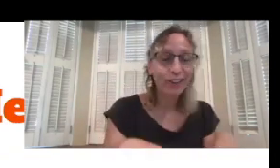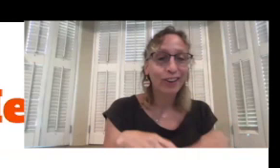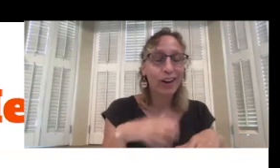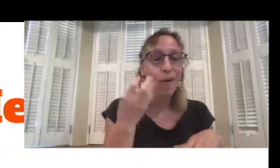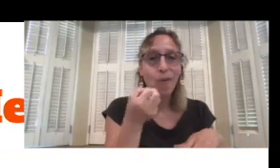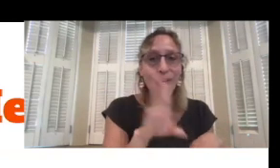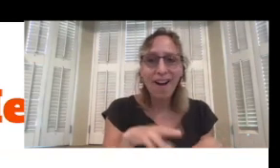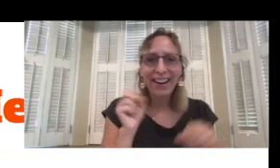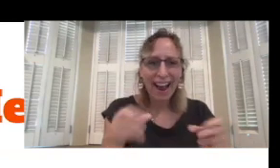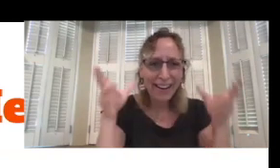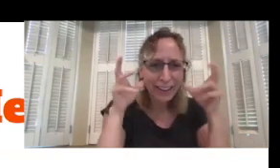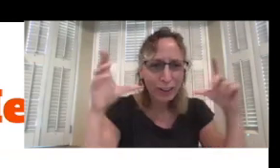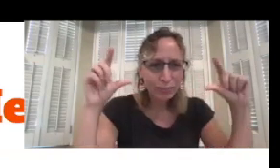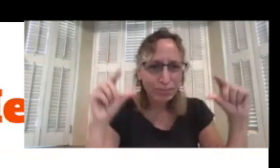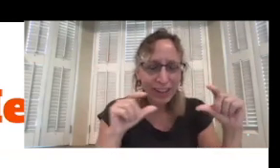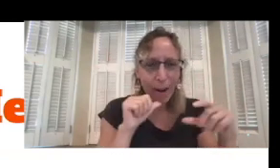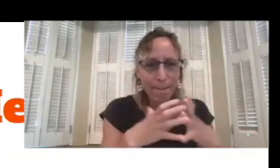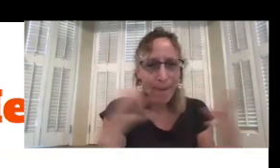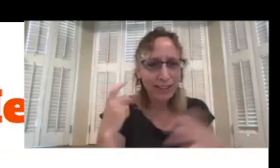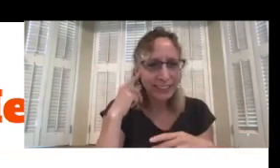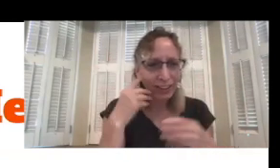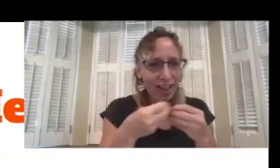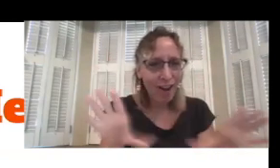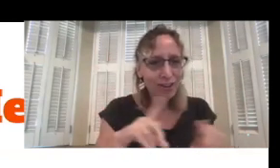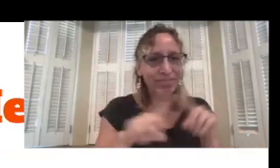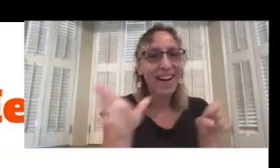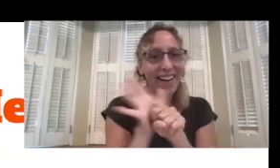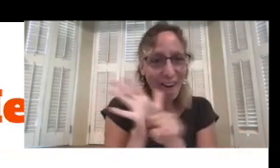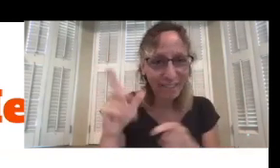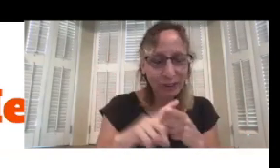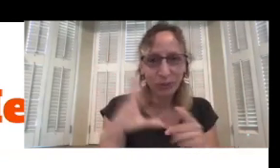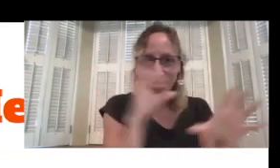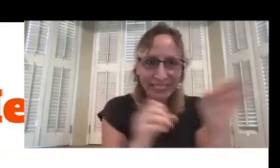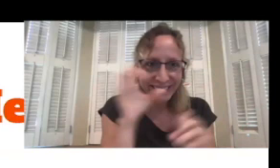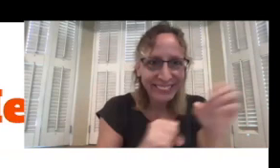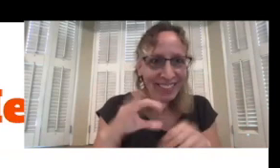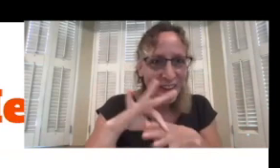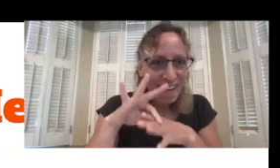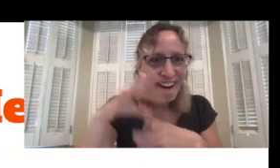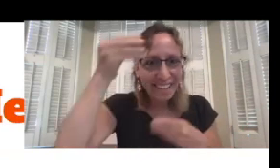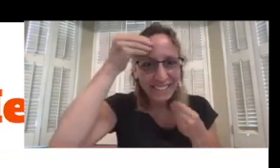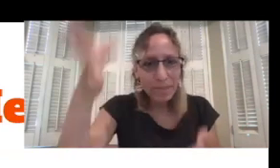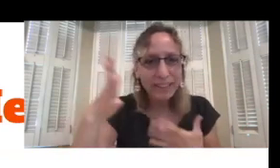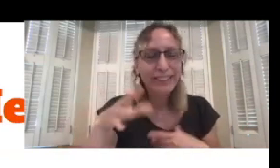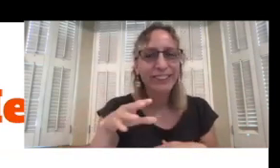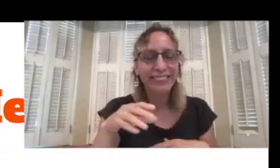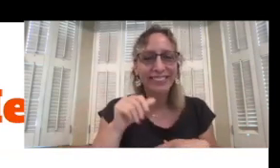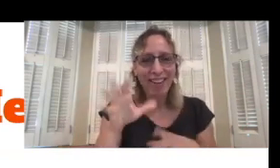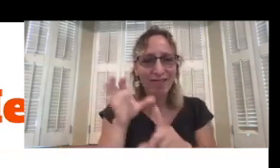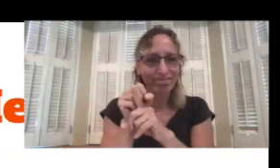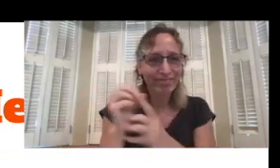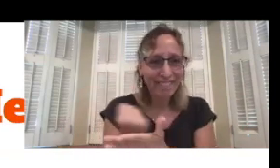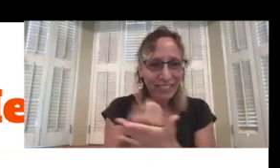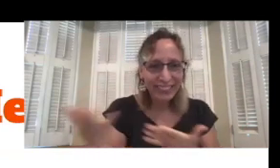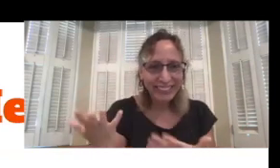can hear a little bit, maybe out of one ear, or they can hear minimally bilaterally,